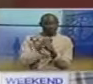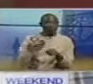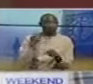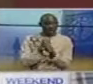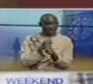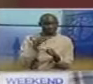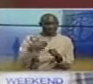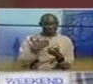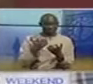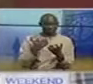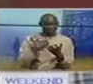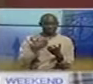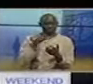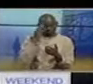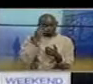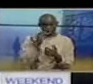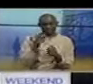me as far back as 2007.